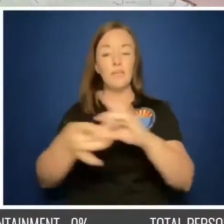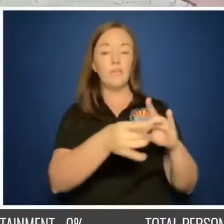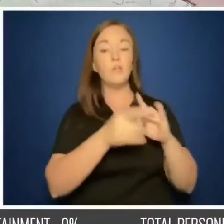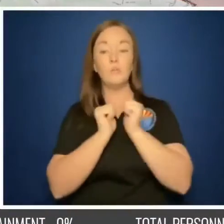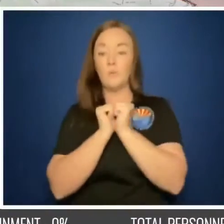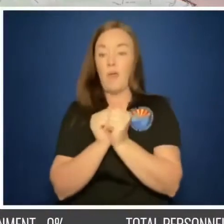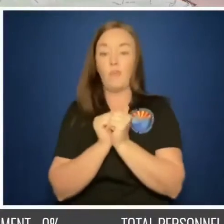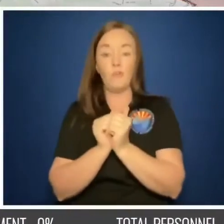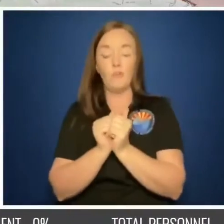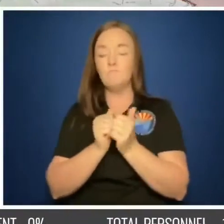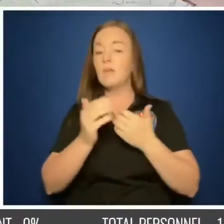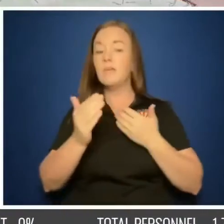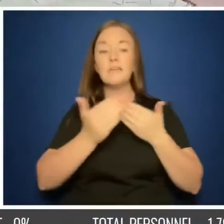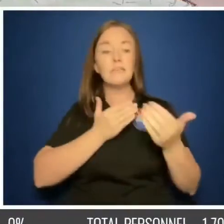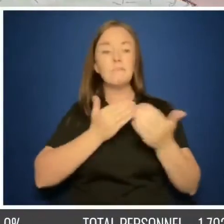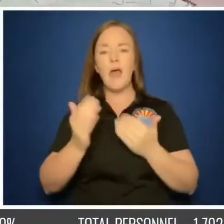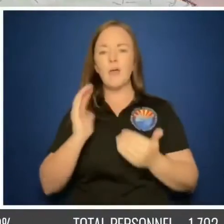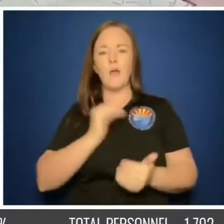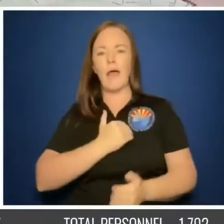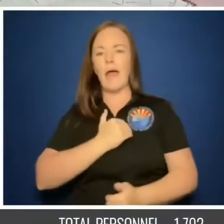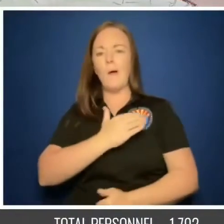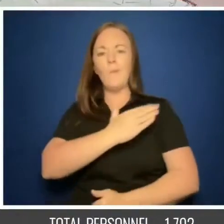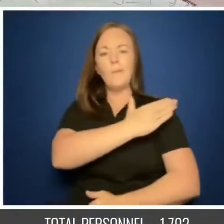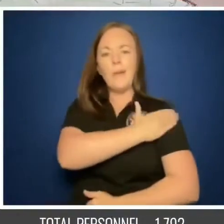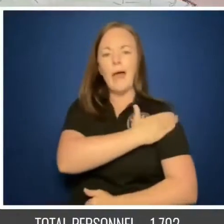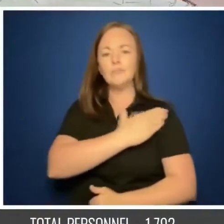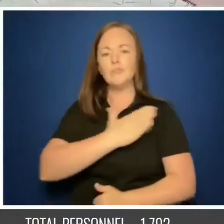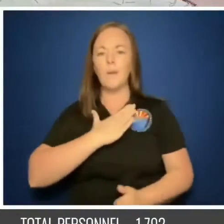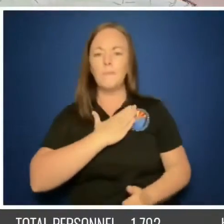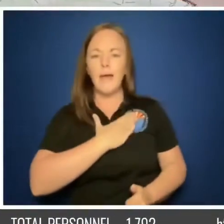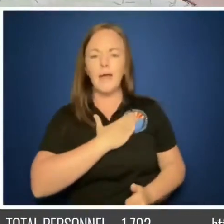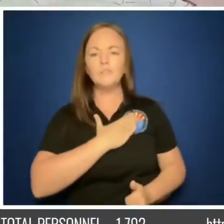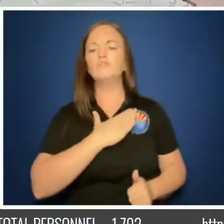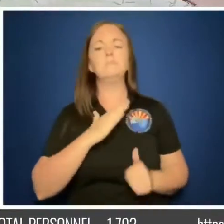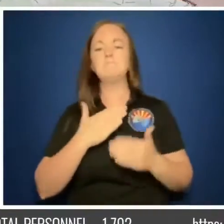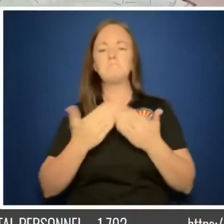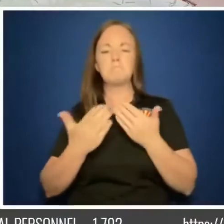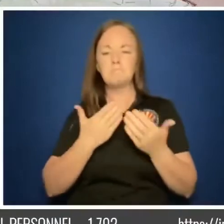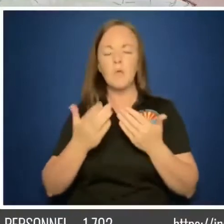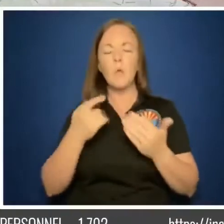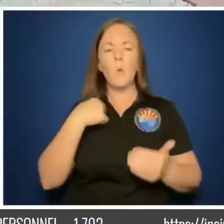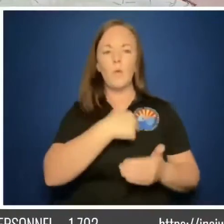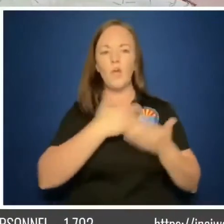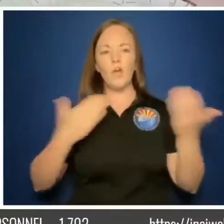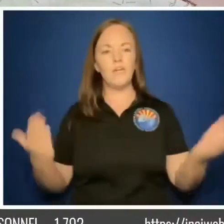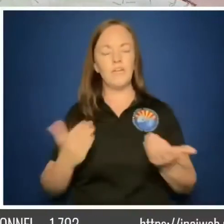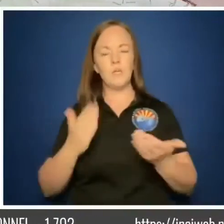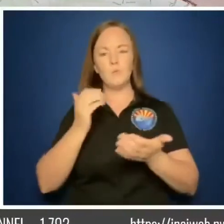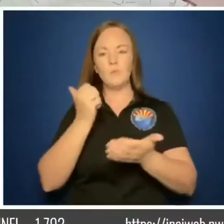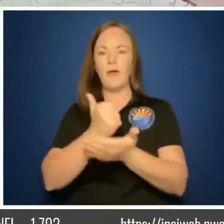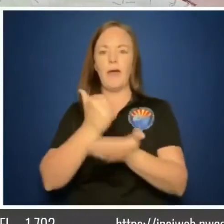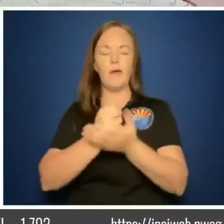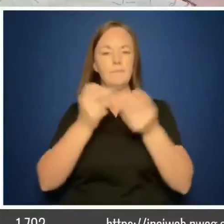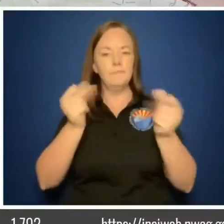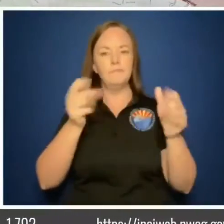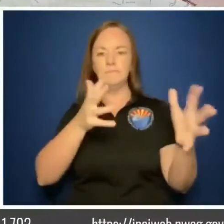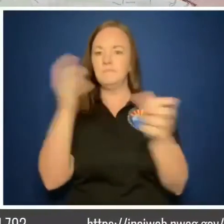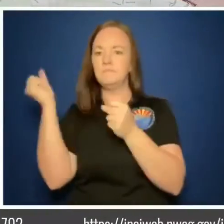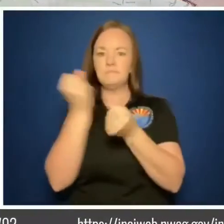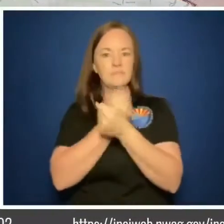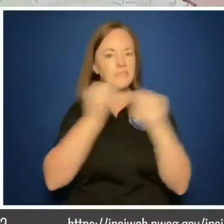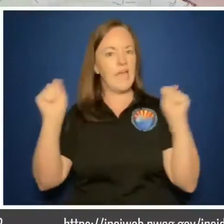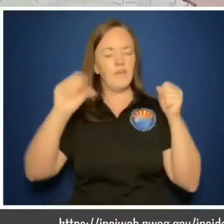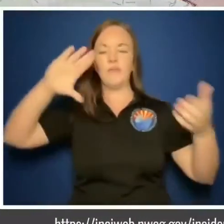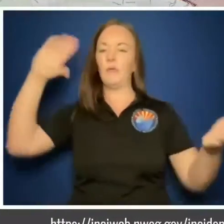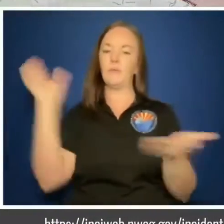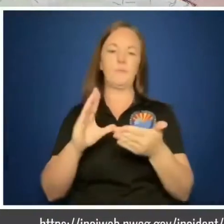the patch, we are here to mitigate this emergency to the best of our abilities, quickly, safely, and as efficiently as we can. Thank